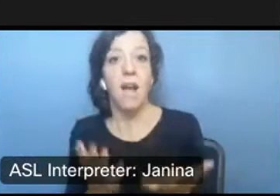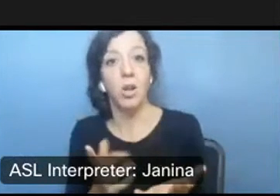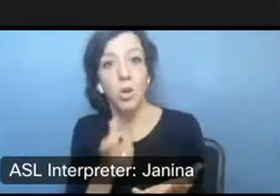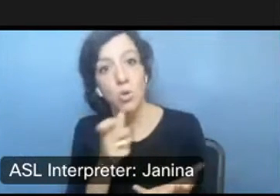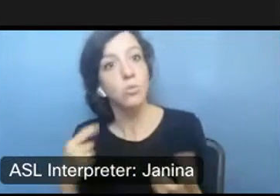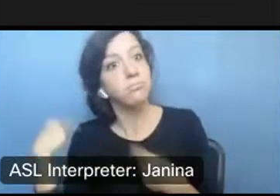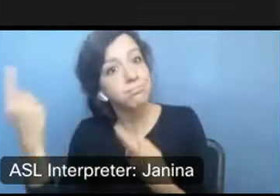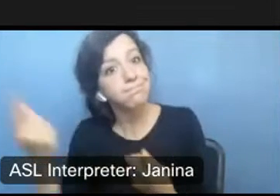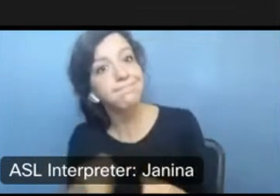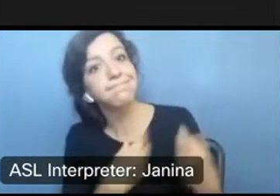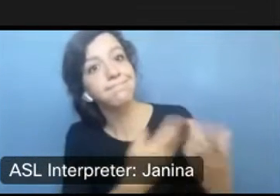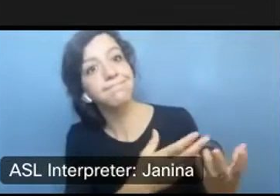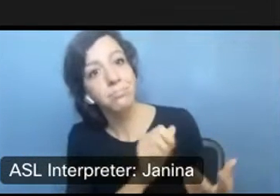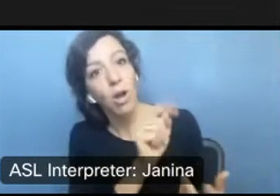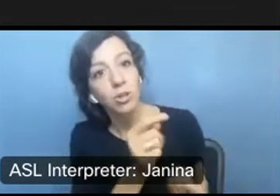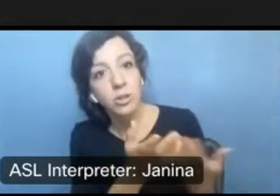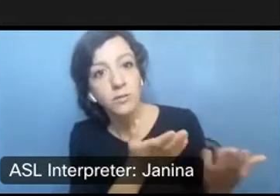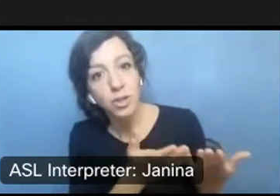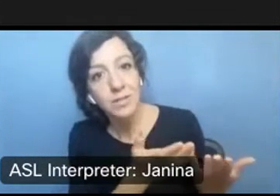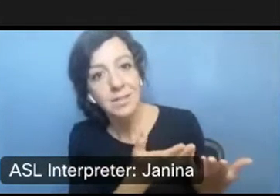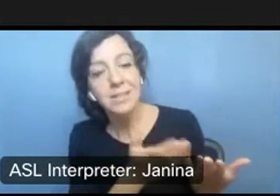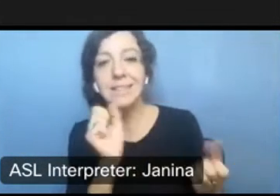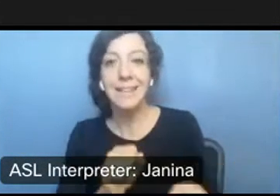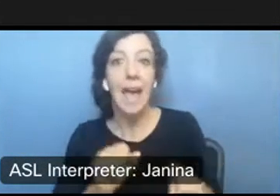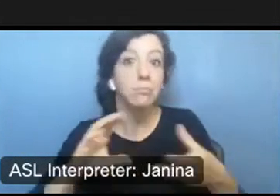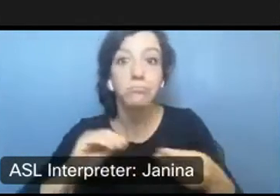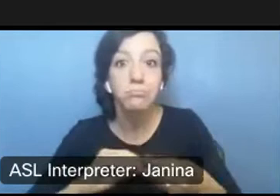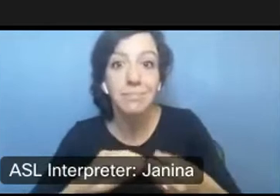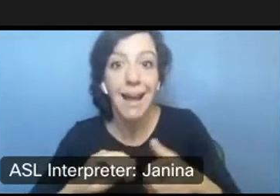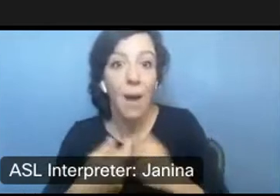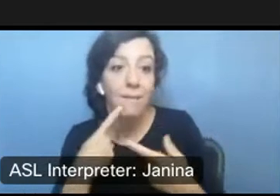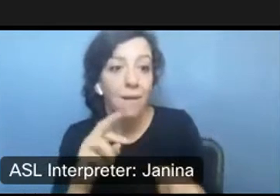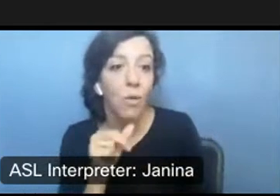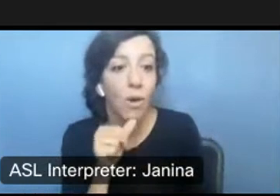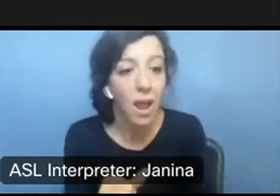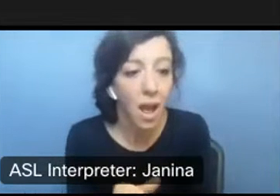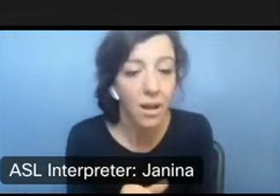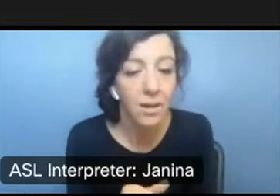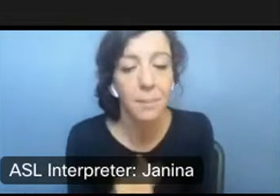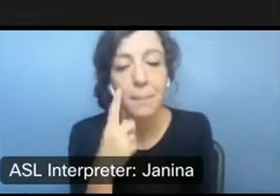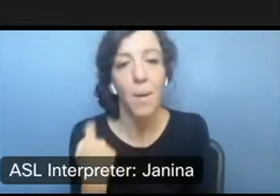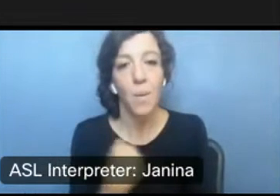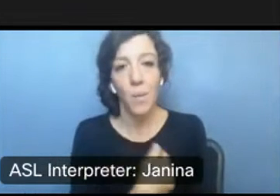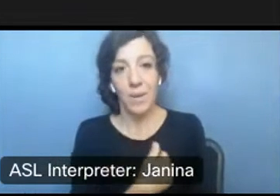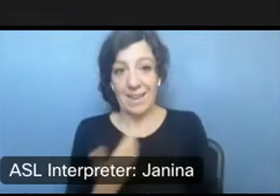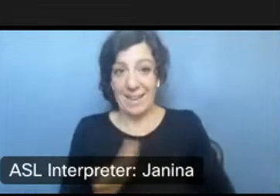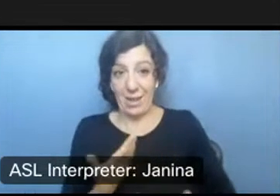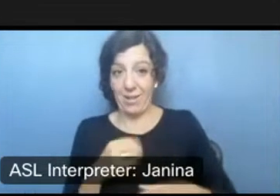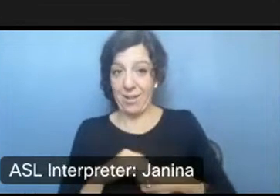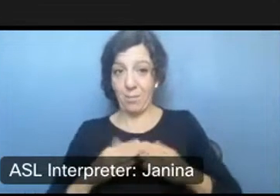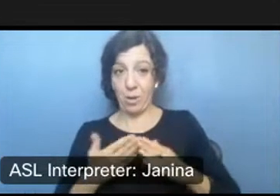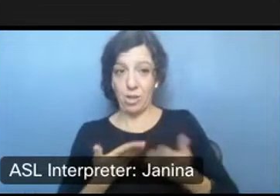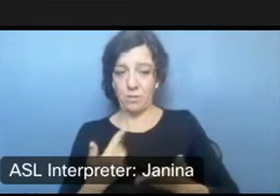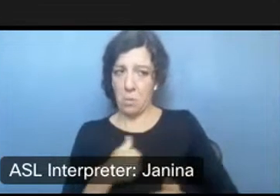delivering those alternative services, and honestly can speak to them better than we can, because we by and large in community services don't really know what you're